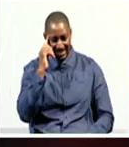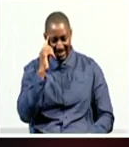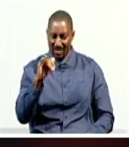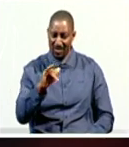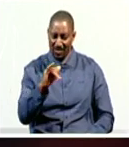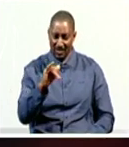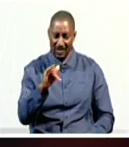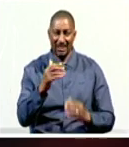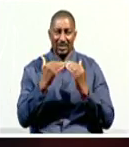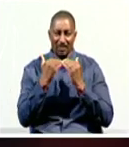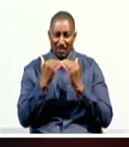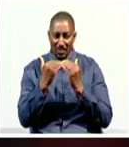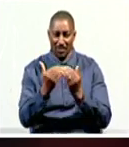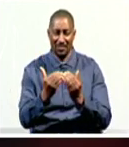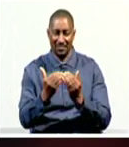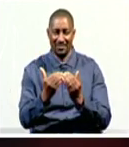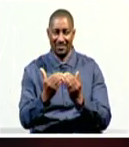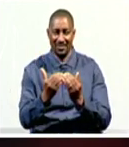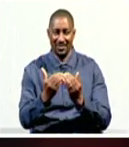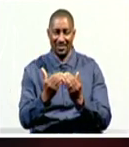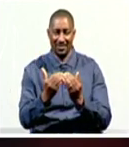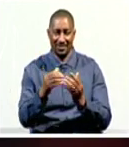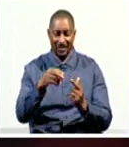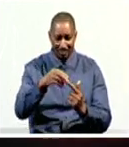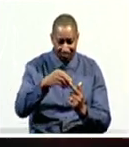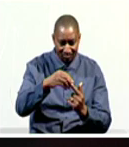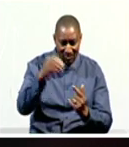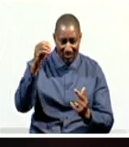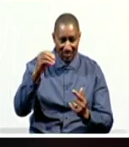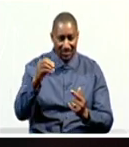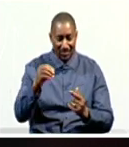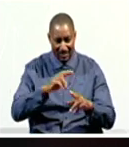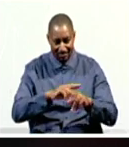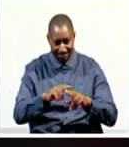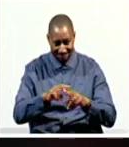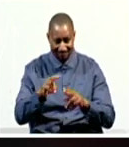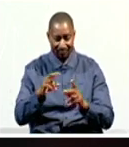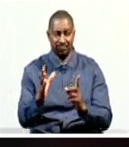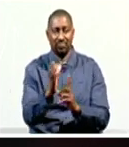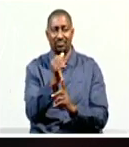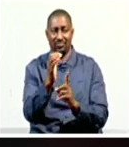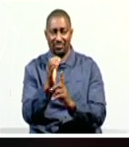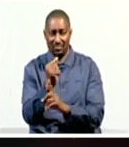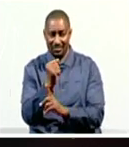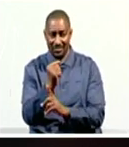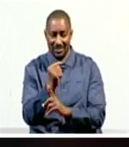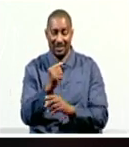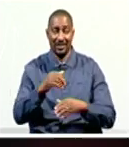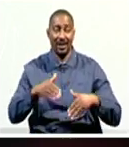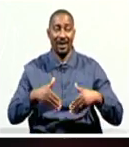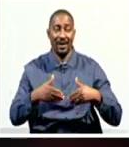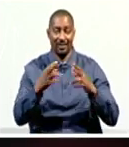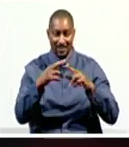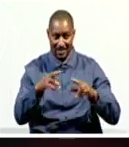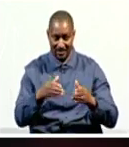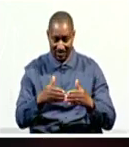can we target for faster and more impactful outcome? And that is when Harambee come in. And if you look